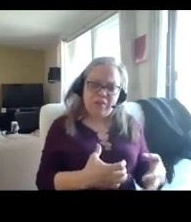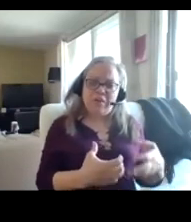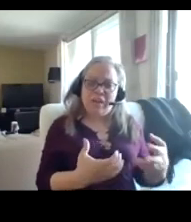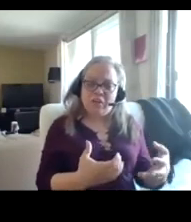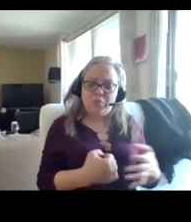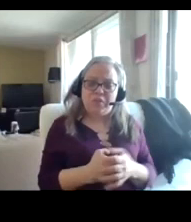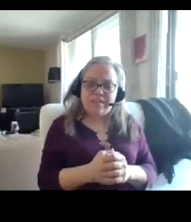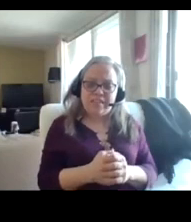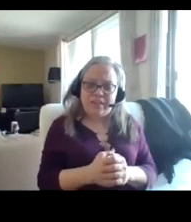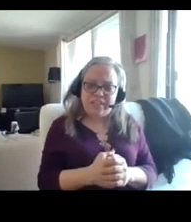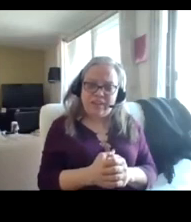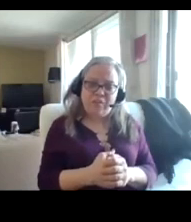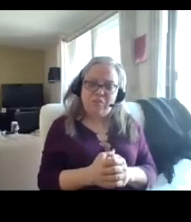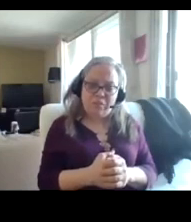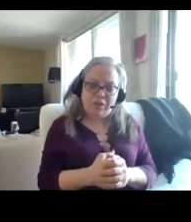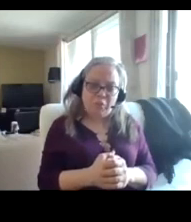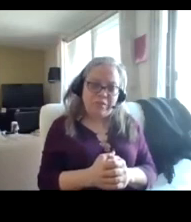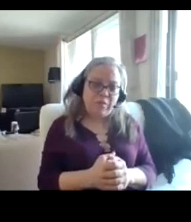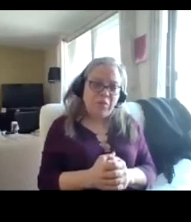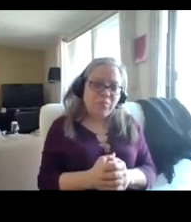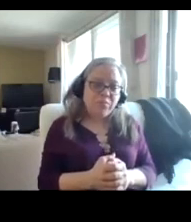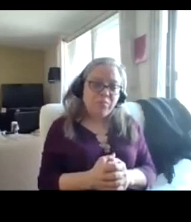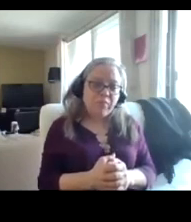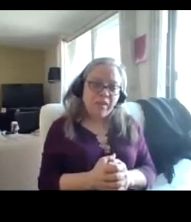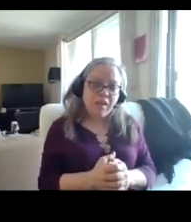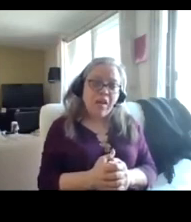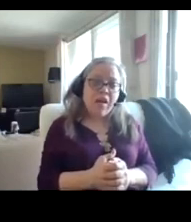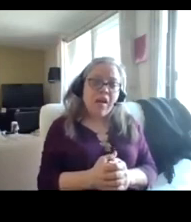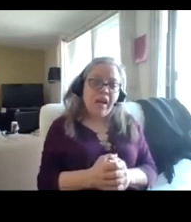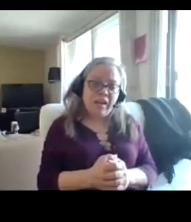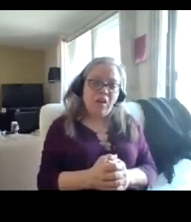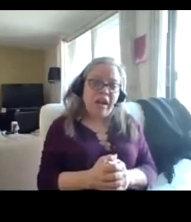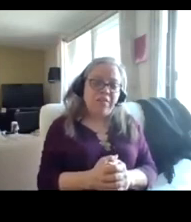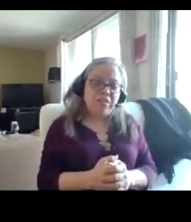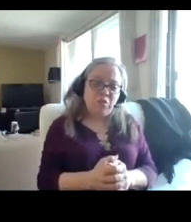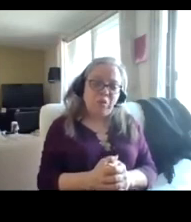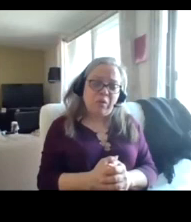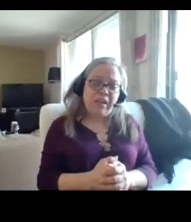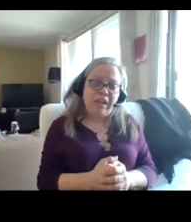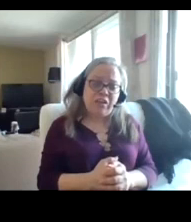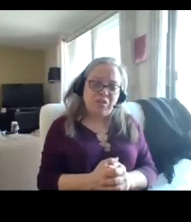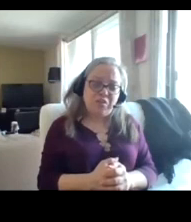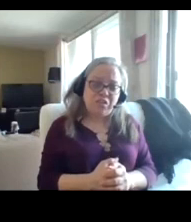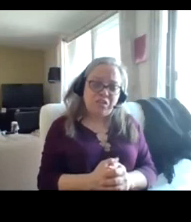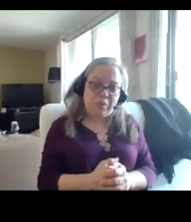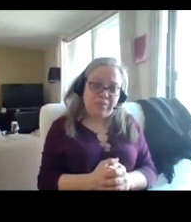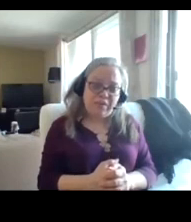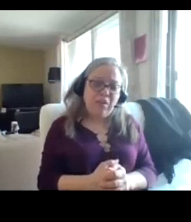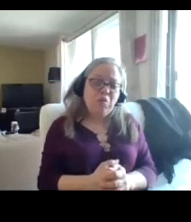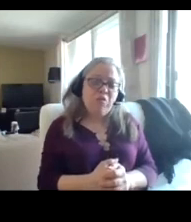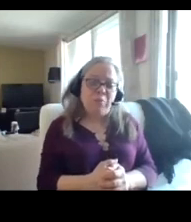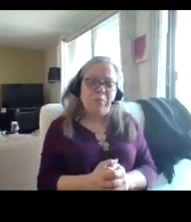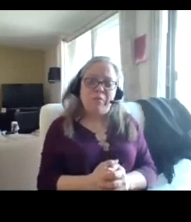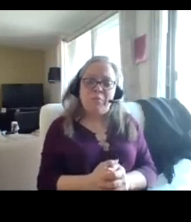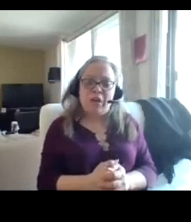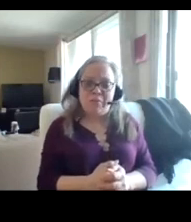vaccine or eligible to access vaccine within that group as well. In our high risk group, we're looking at issues such as obesity